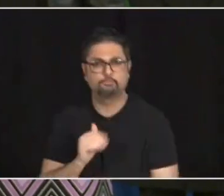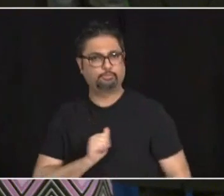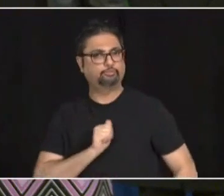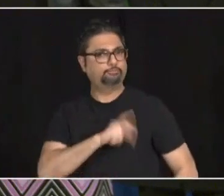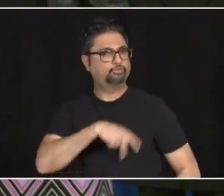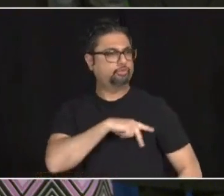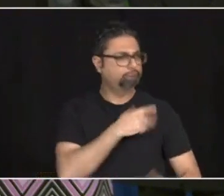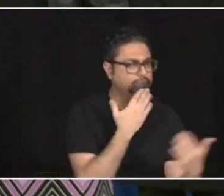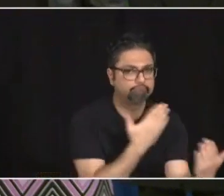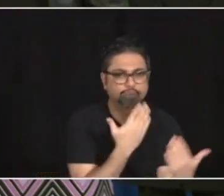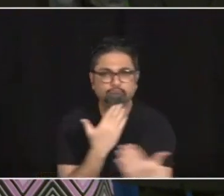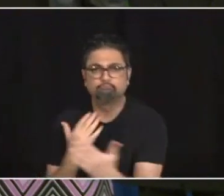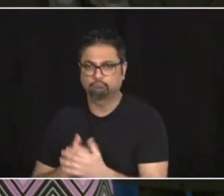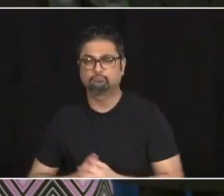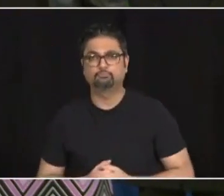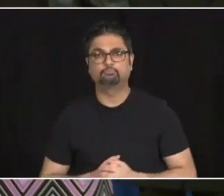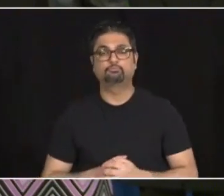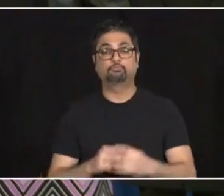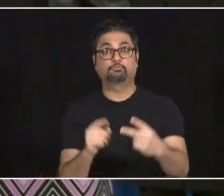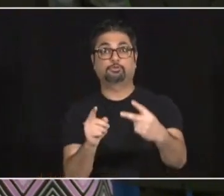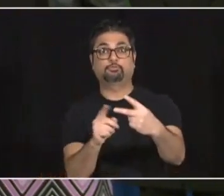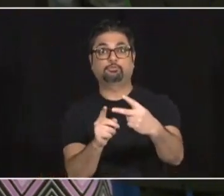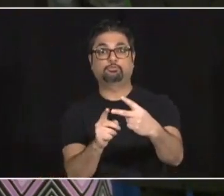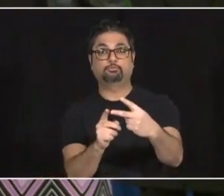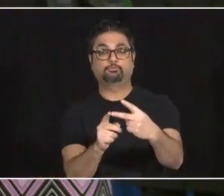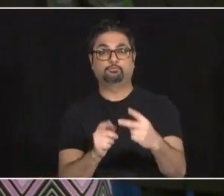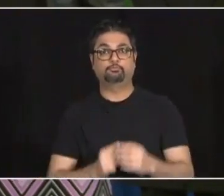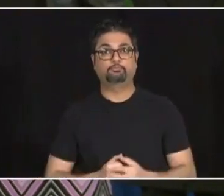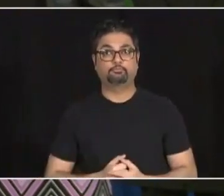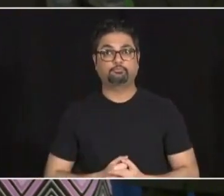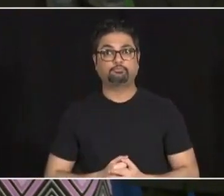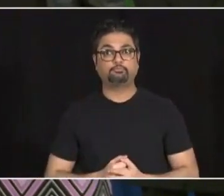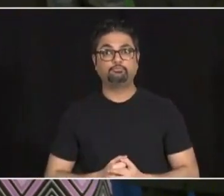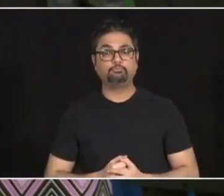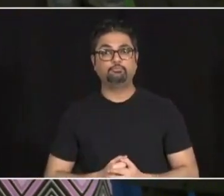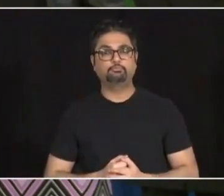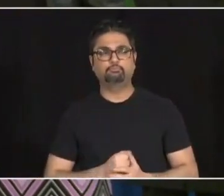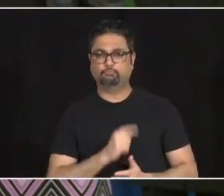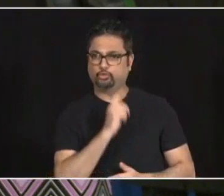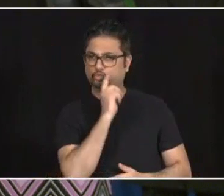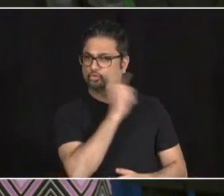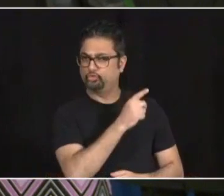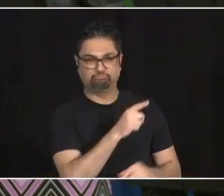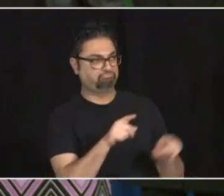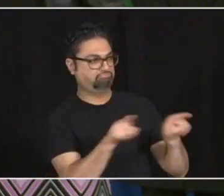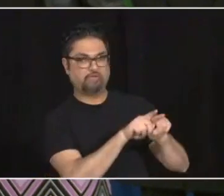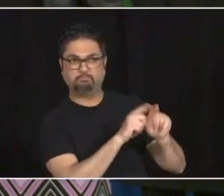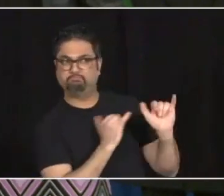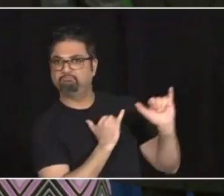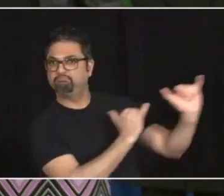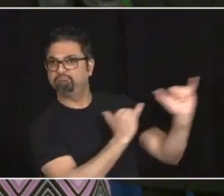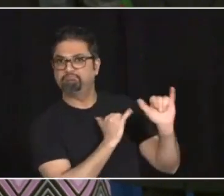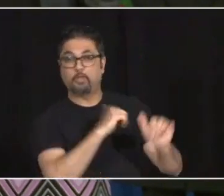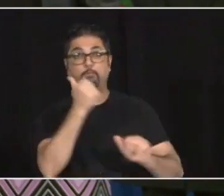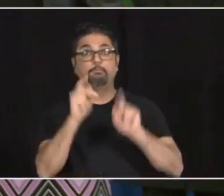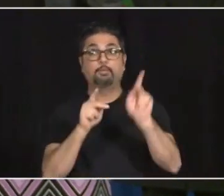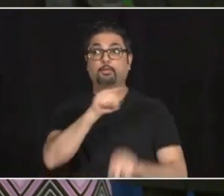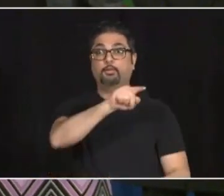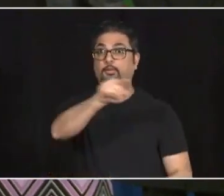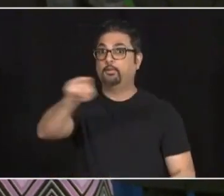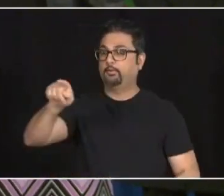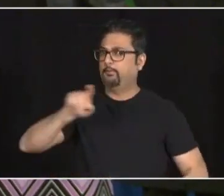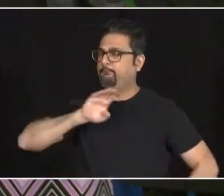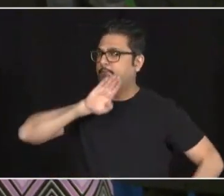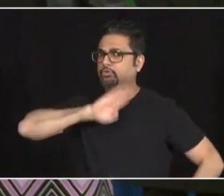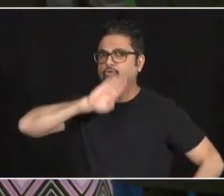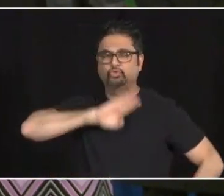No doubt, Premier. I'm sure many Ontarians and many people watching this feel the same frustration that you are feeling right now. But I